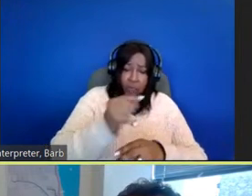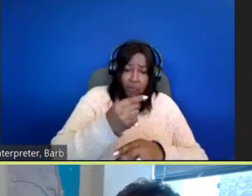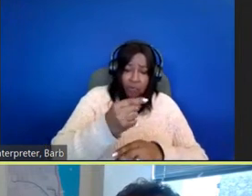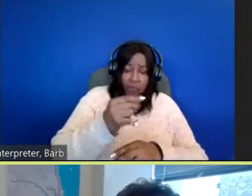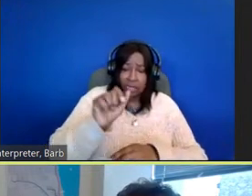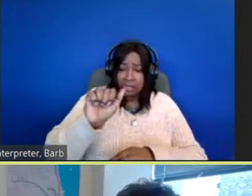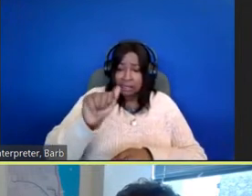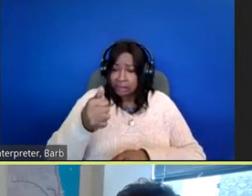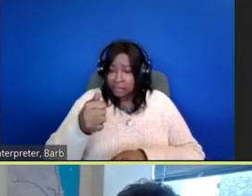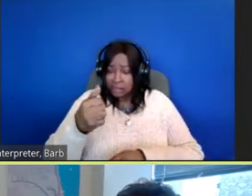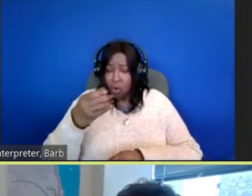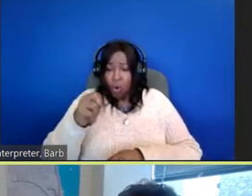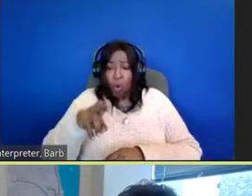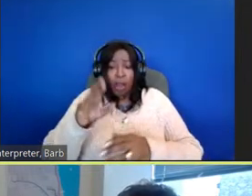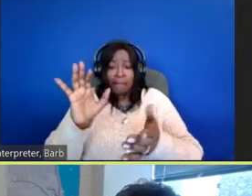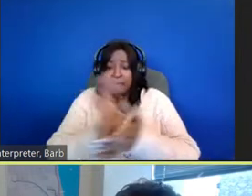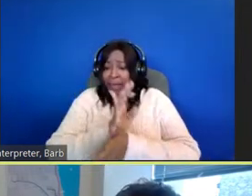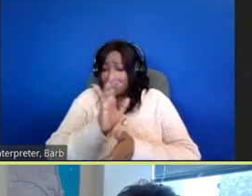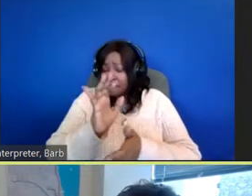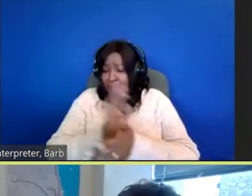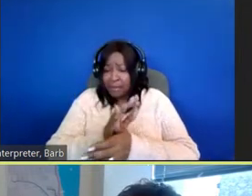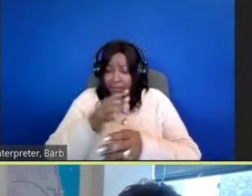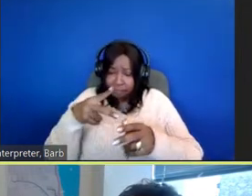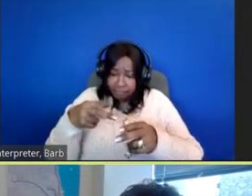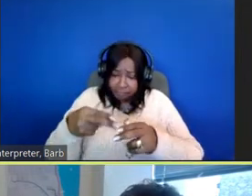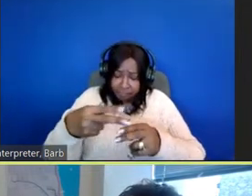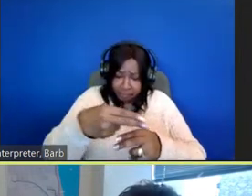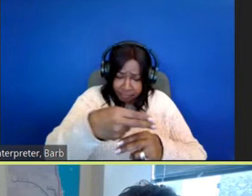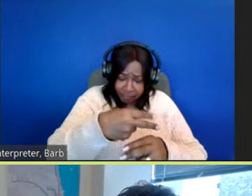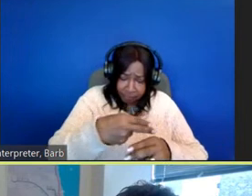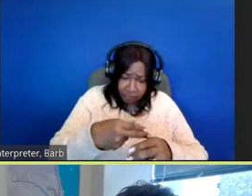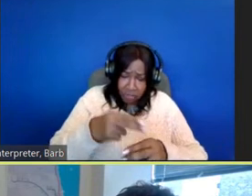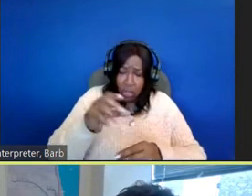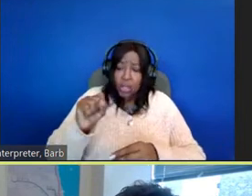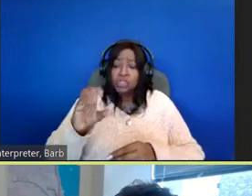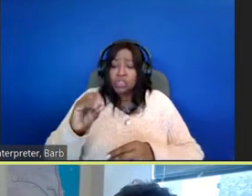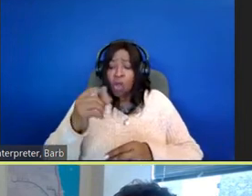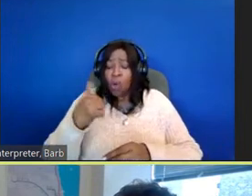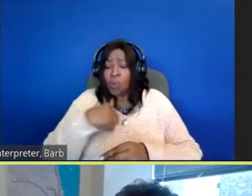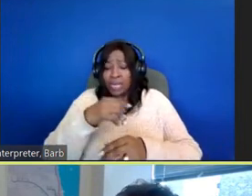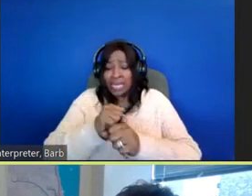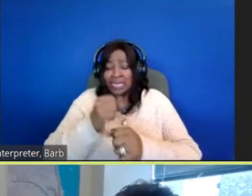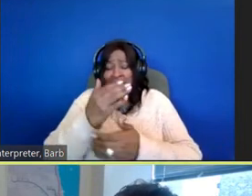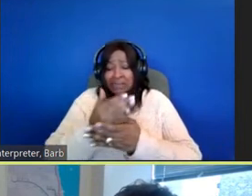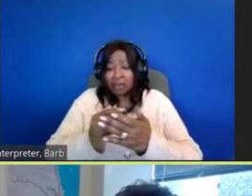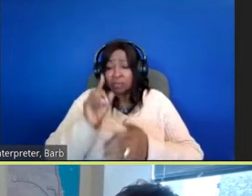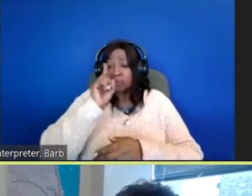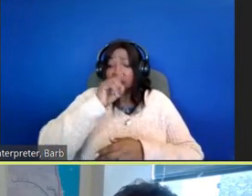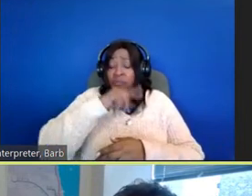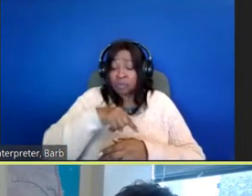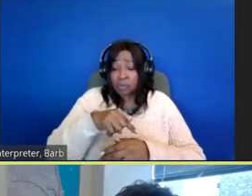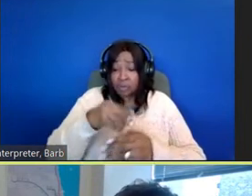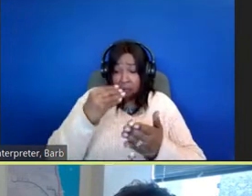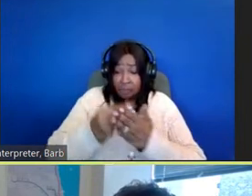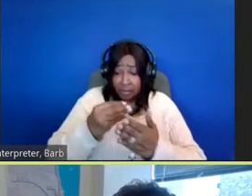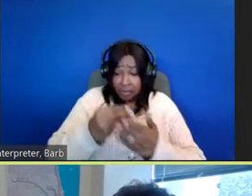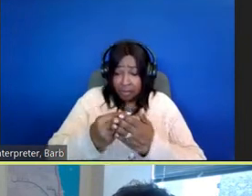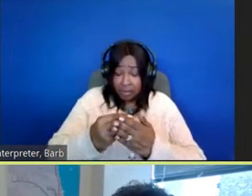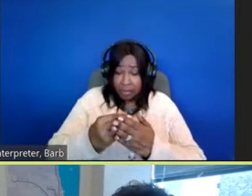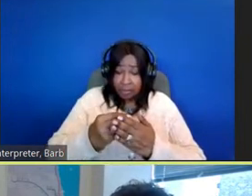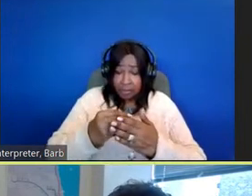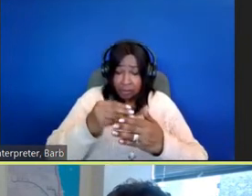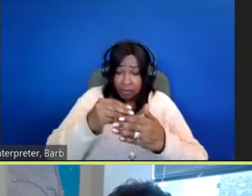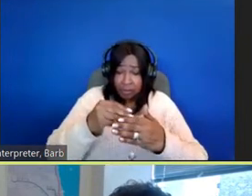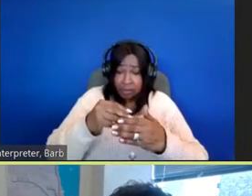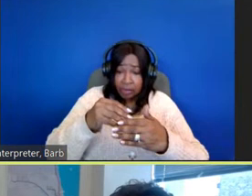piece of paper cut to the right size. So we do get some counterfeit bills slipped in through the fare boxes,